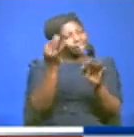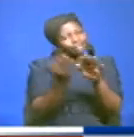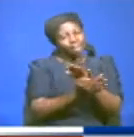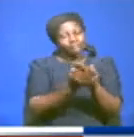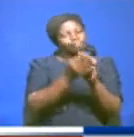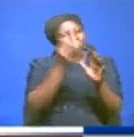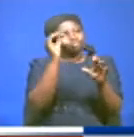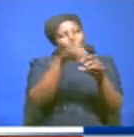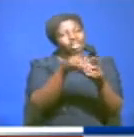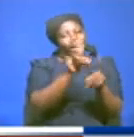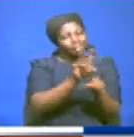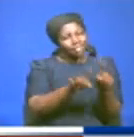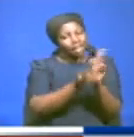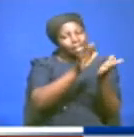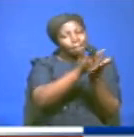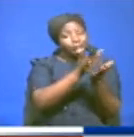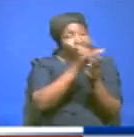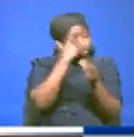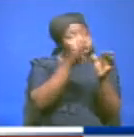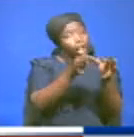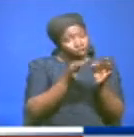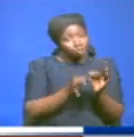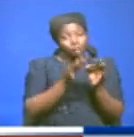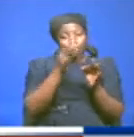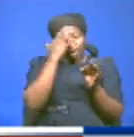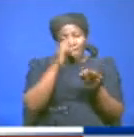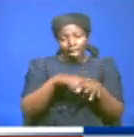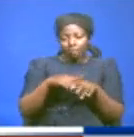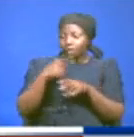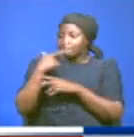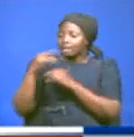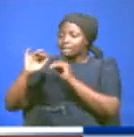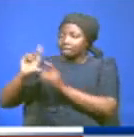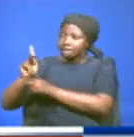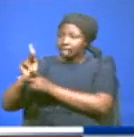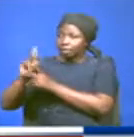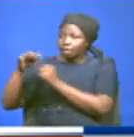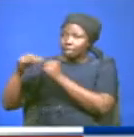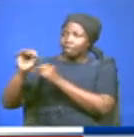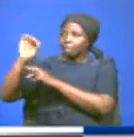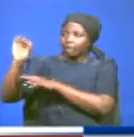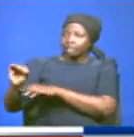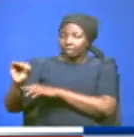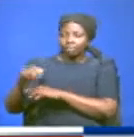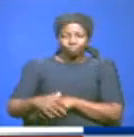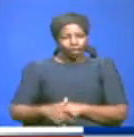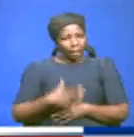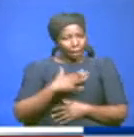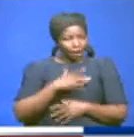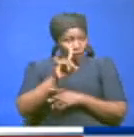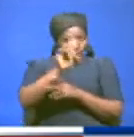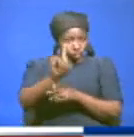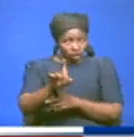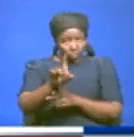purposes. Because when you tell them, retain 80% and bank 20%. Yes. Answer my question. Yes. What you are saying is a